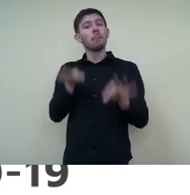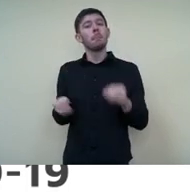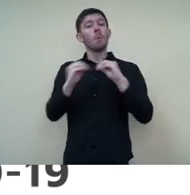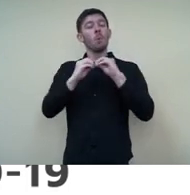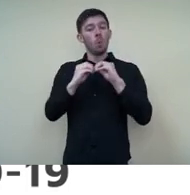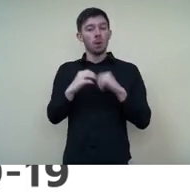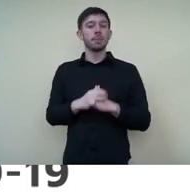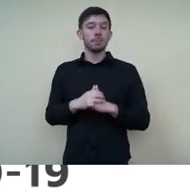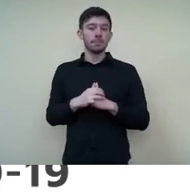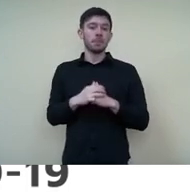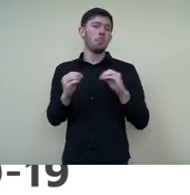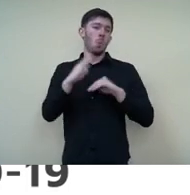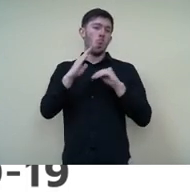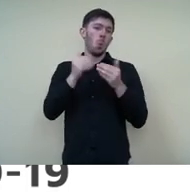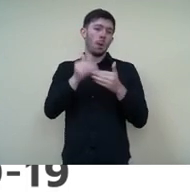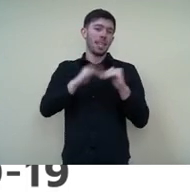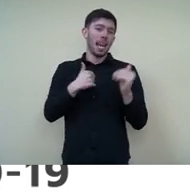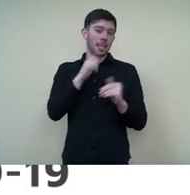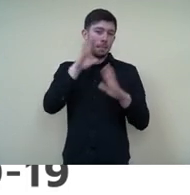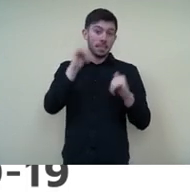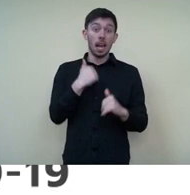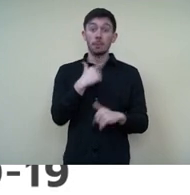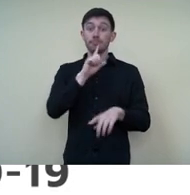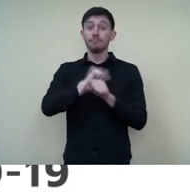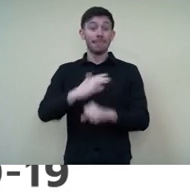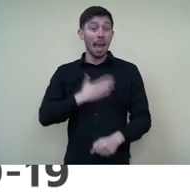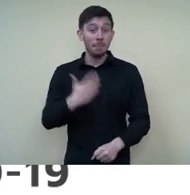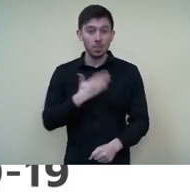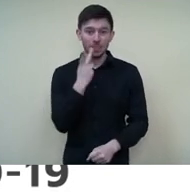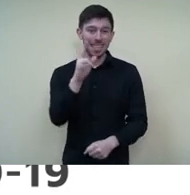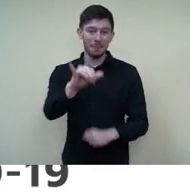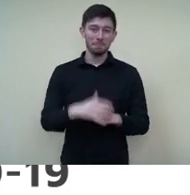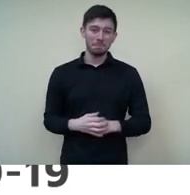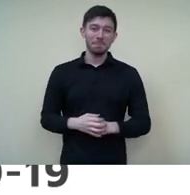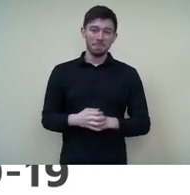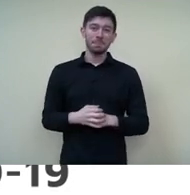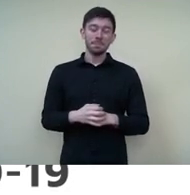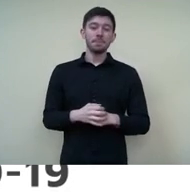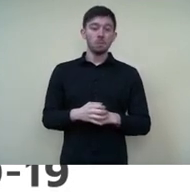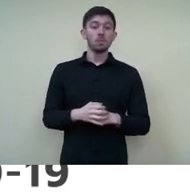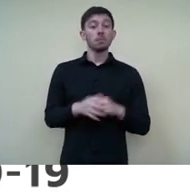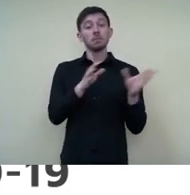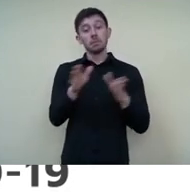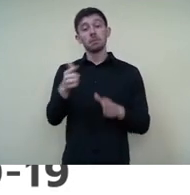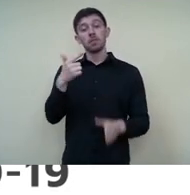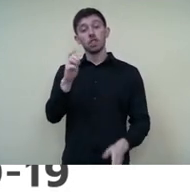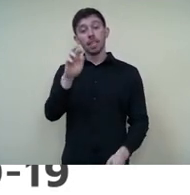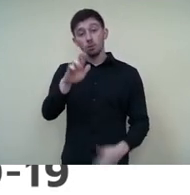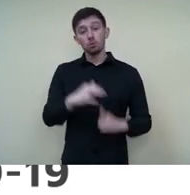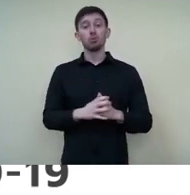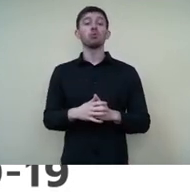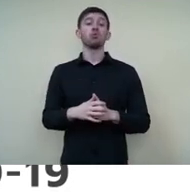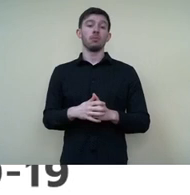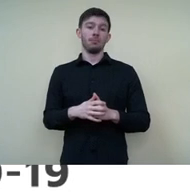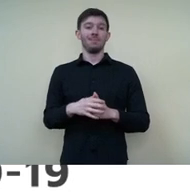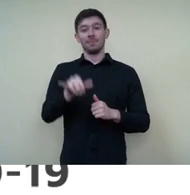I thought they were a bit closer than I expected, and I was pretty happy to actually see where it was. Here, they're by gender. This kind of